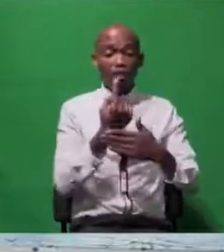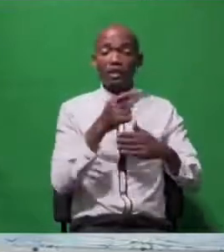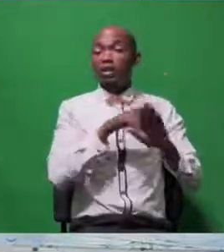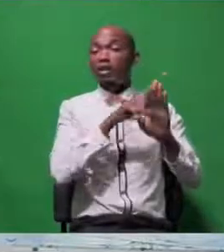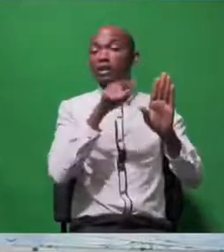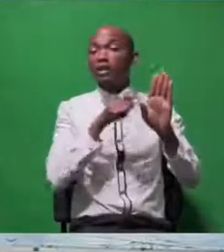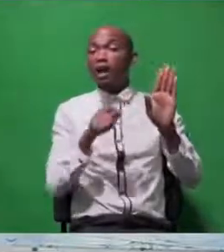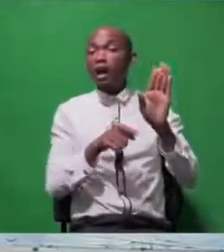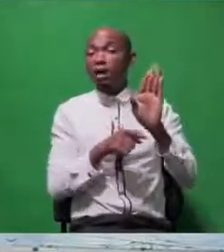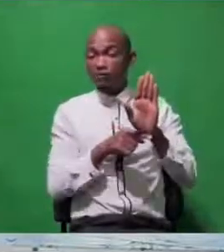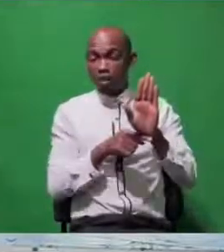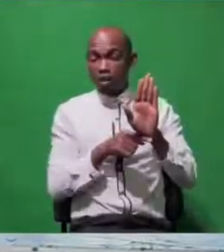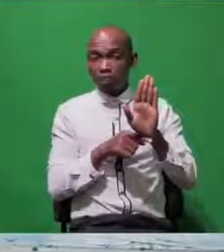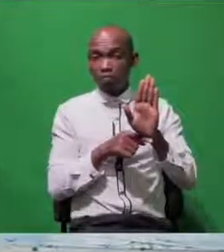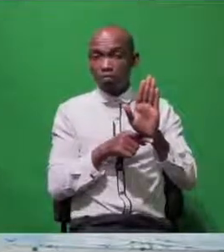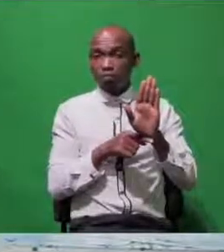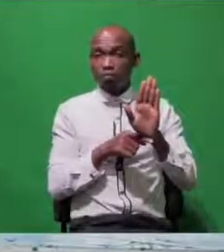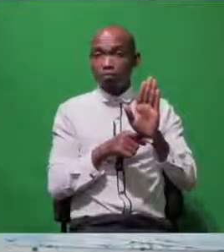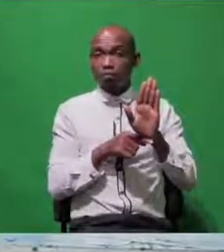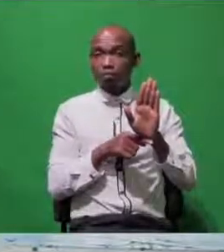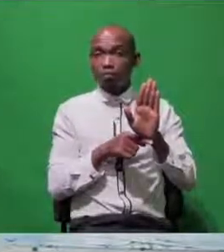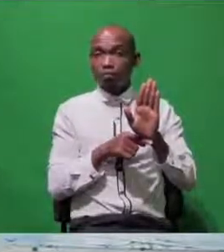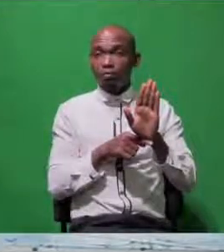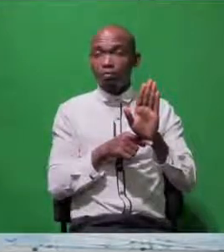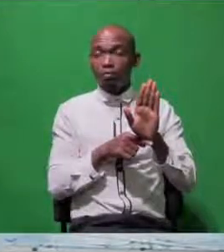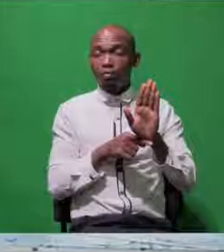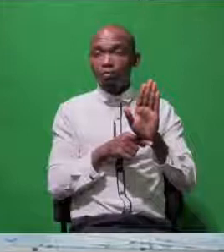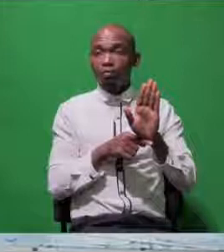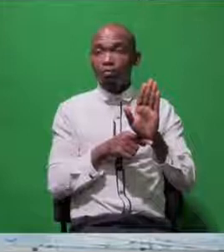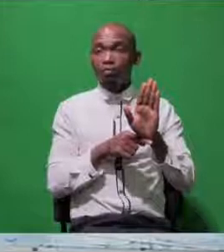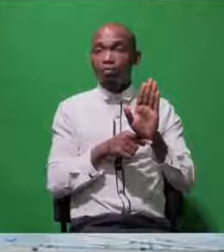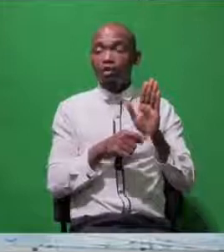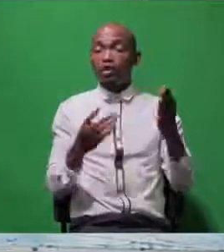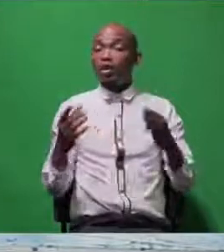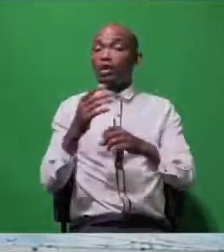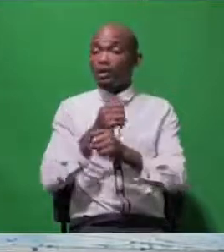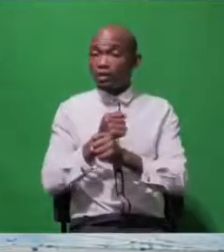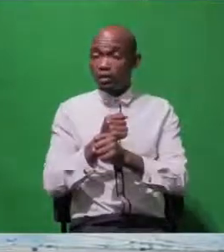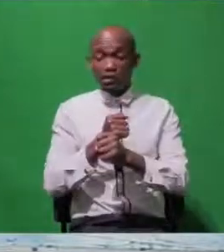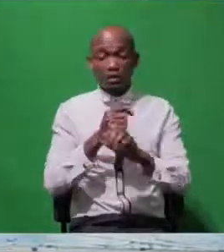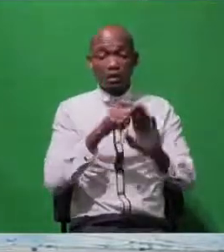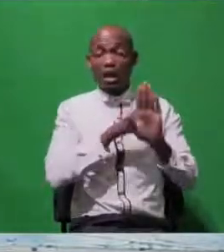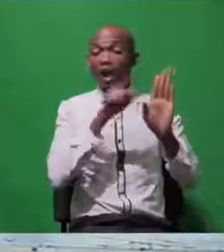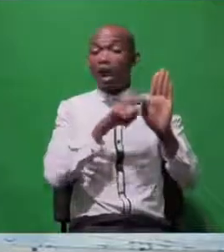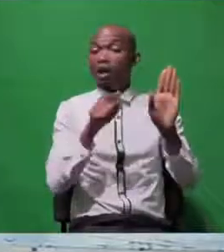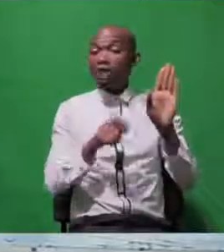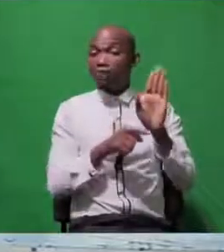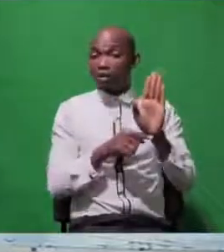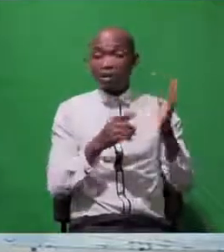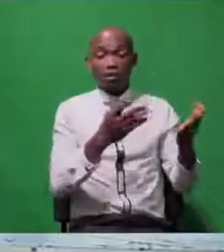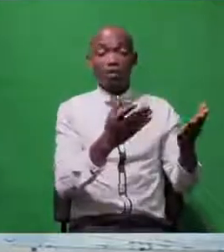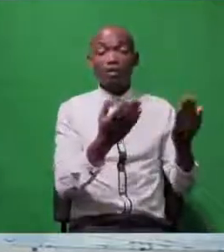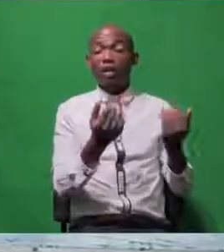provided to the Africans or were instilled to the Africans, aiming at getting Africans who could be able